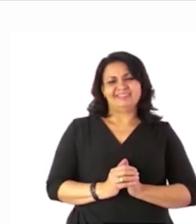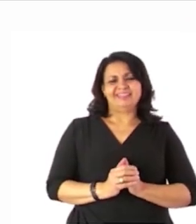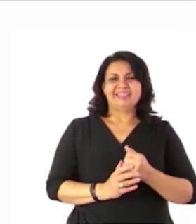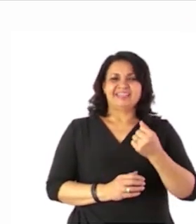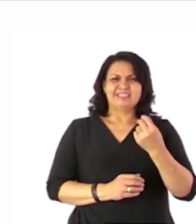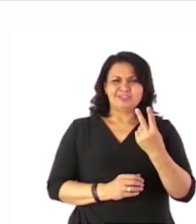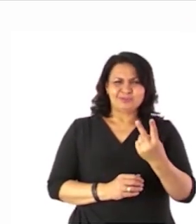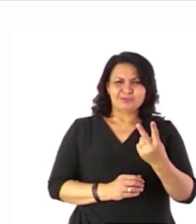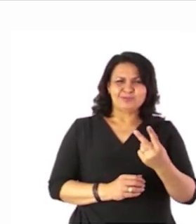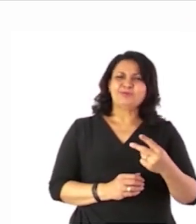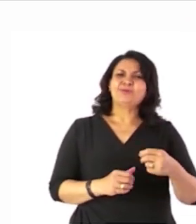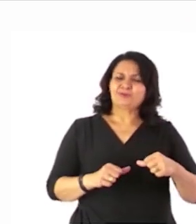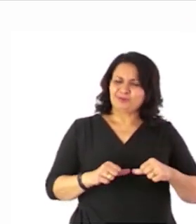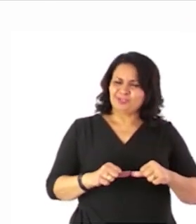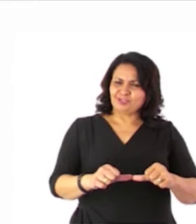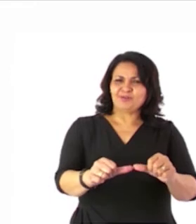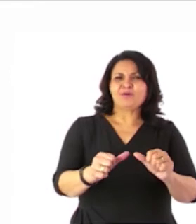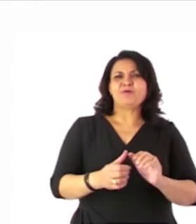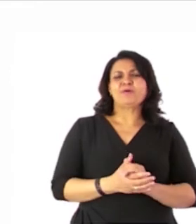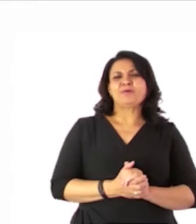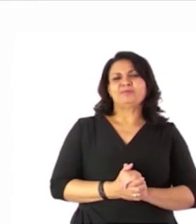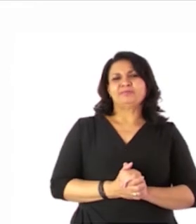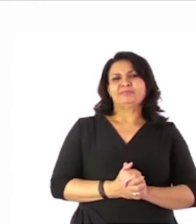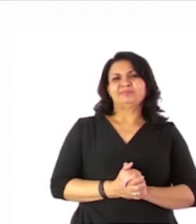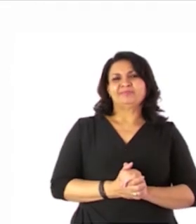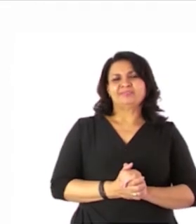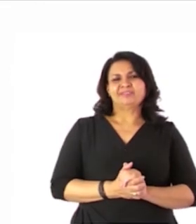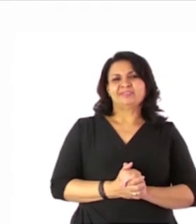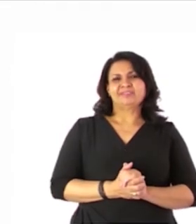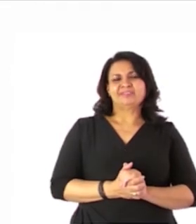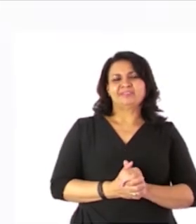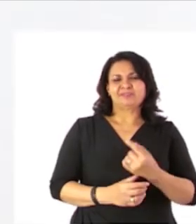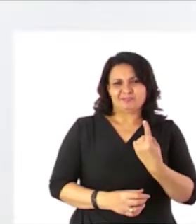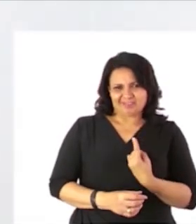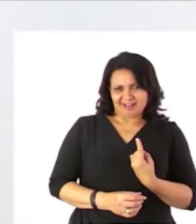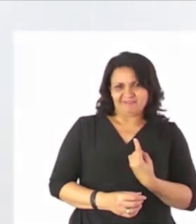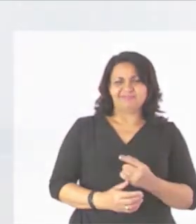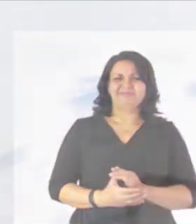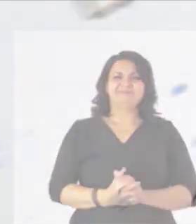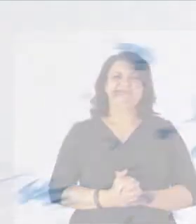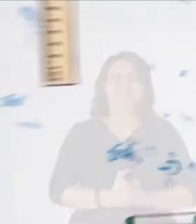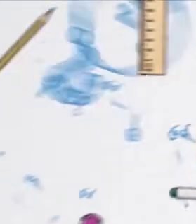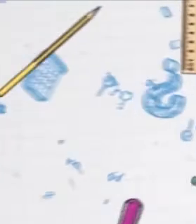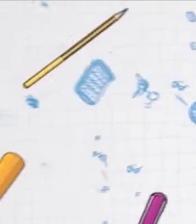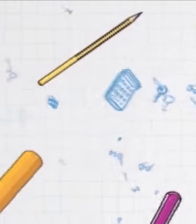you're very excited to do this so that you can do it on your own.